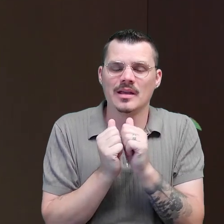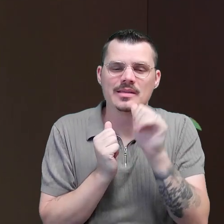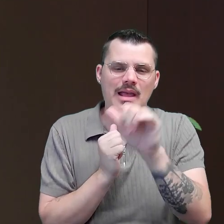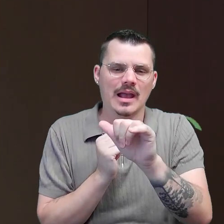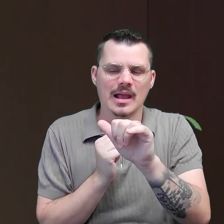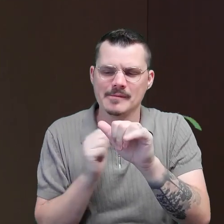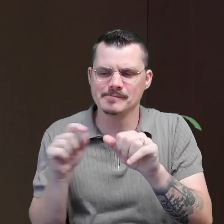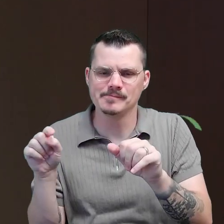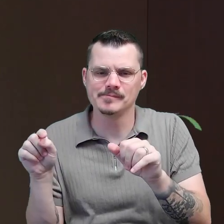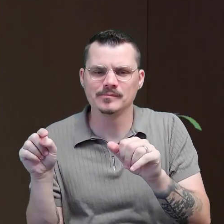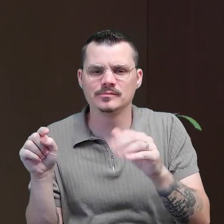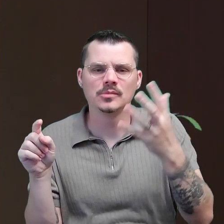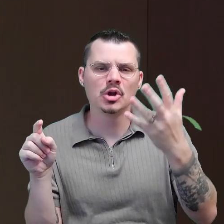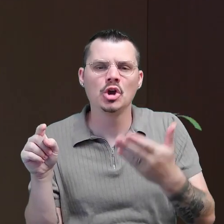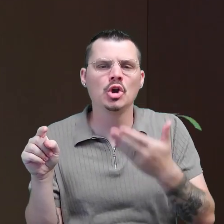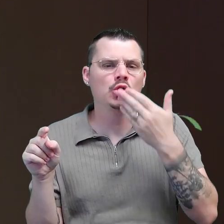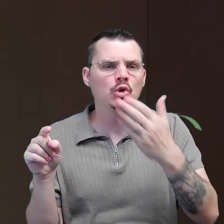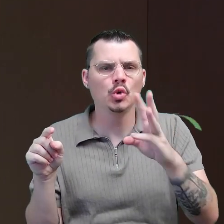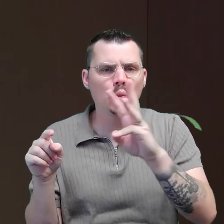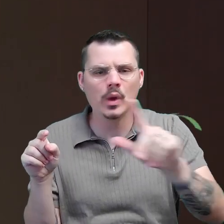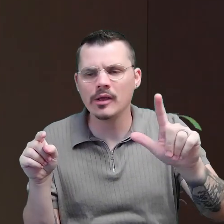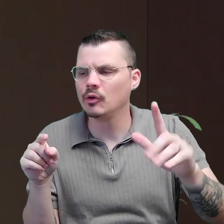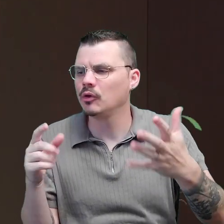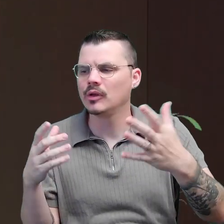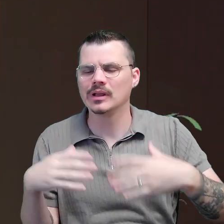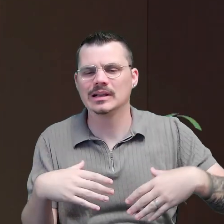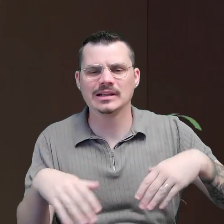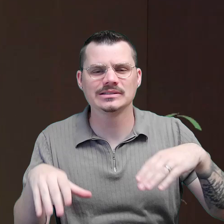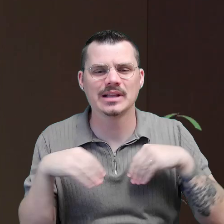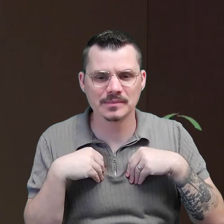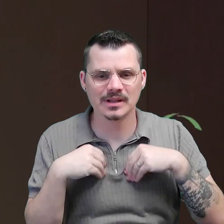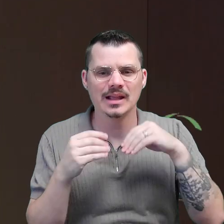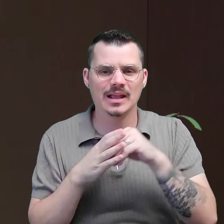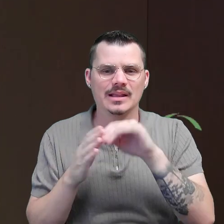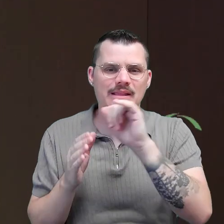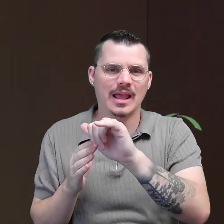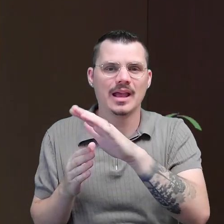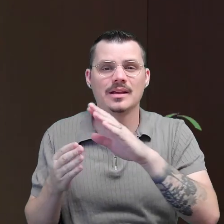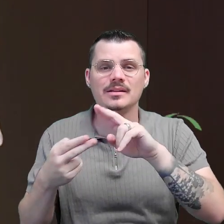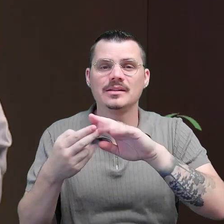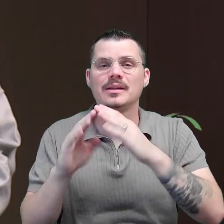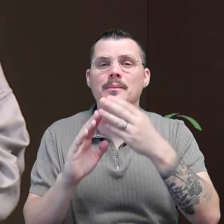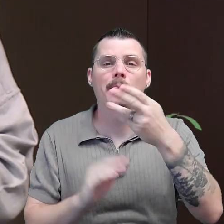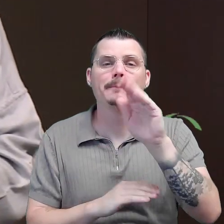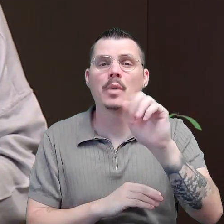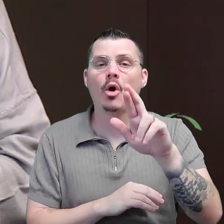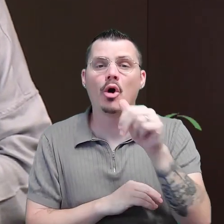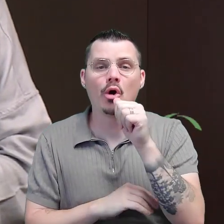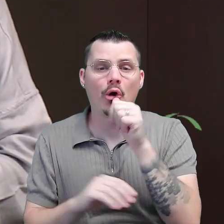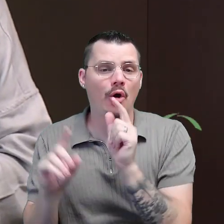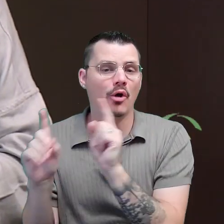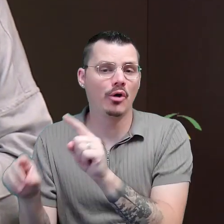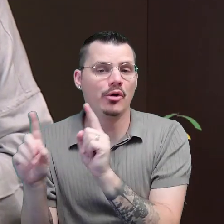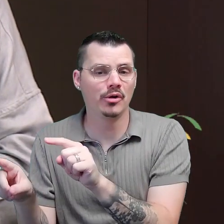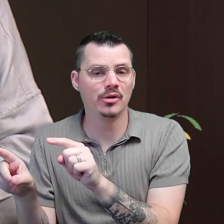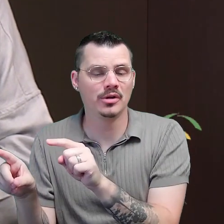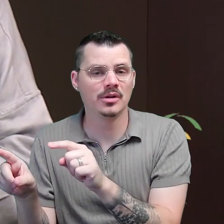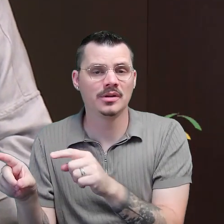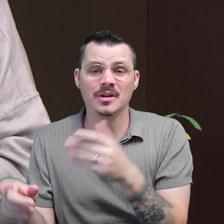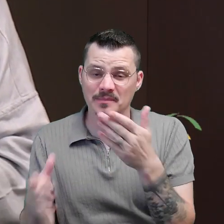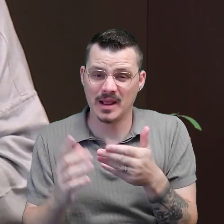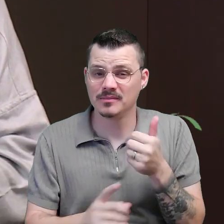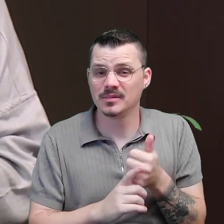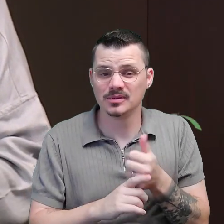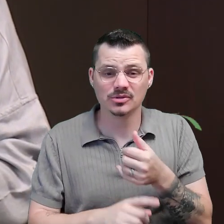the universal goodwill and acceptance in the person's neighborhood bar. Now, they